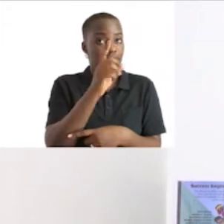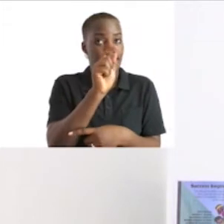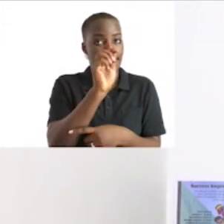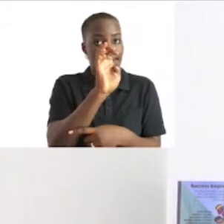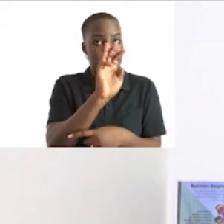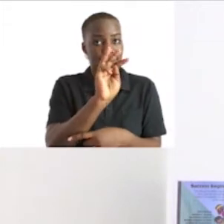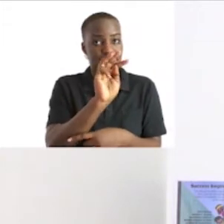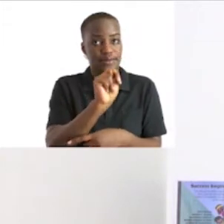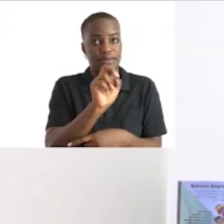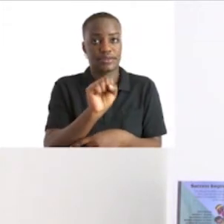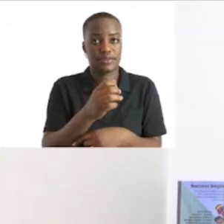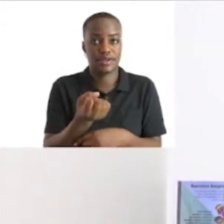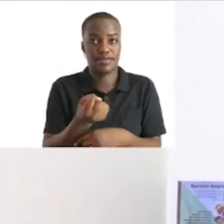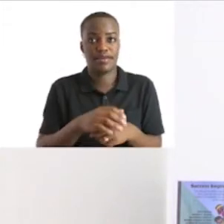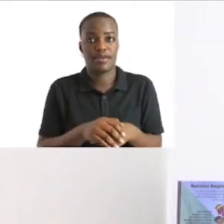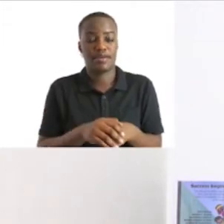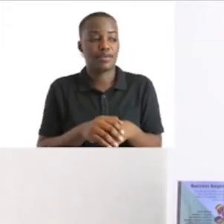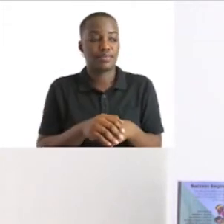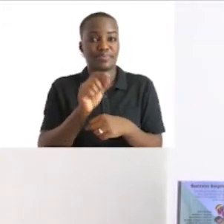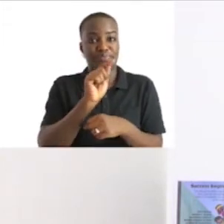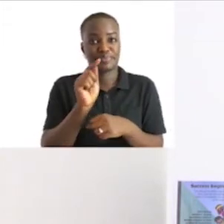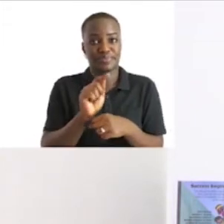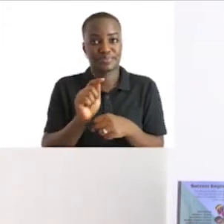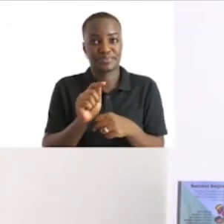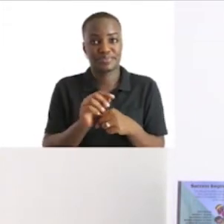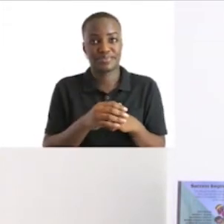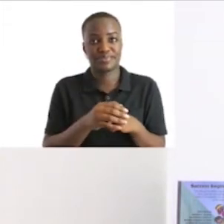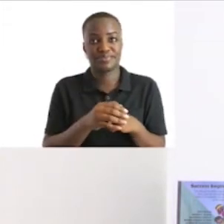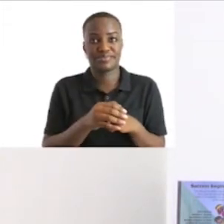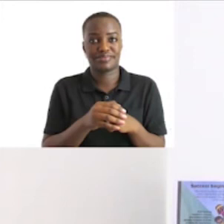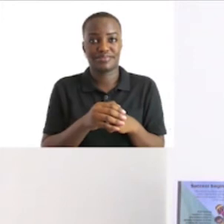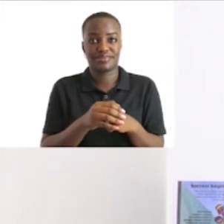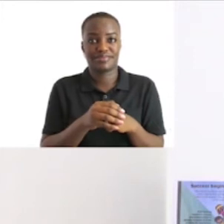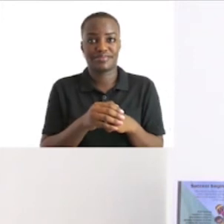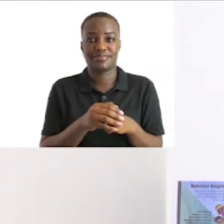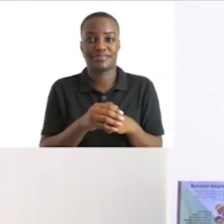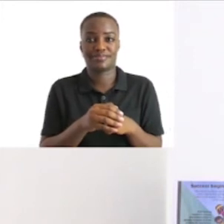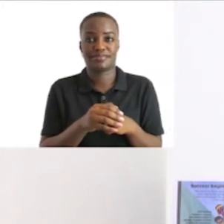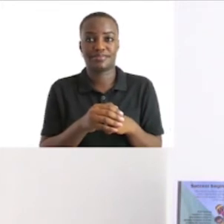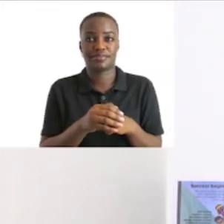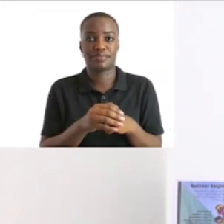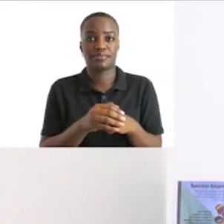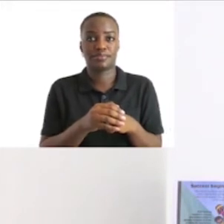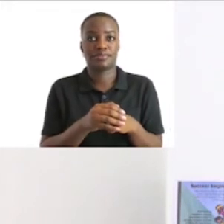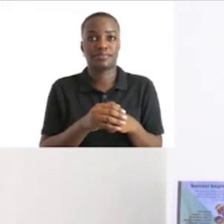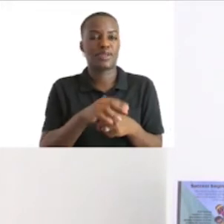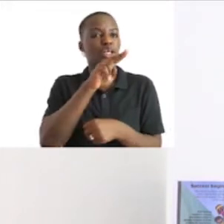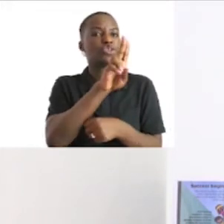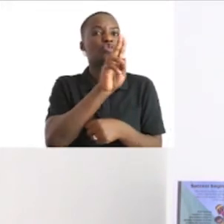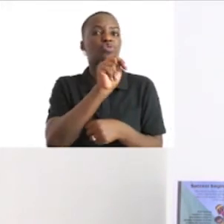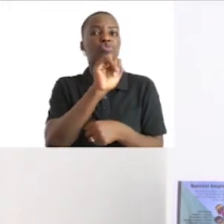3 tens. So we are going to write the number 3. And